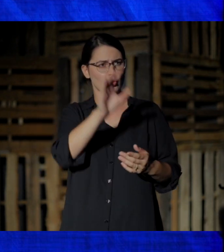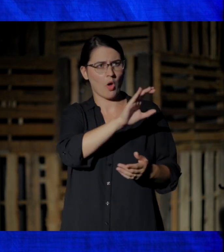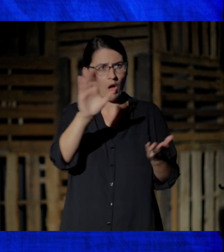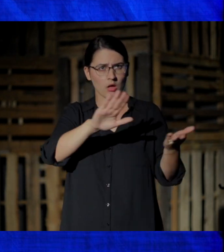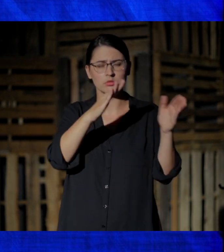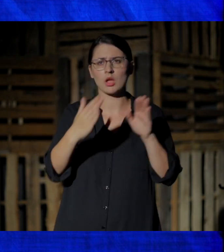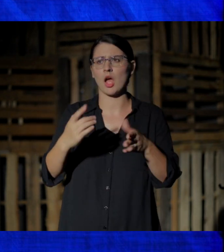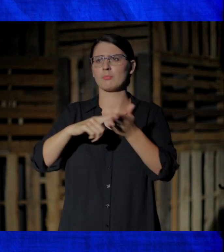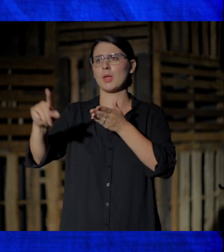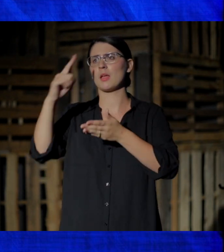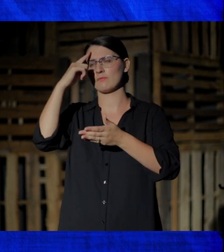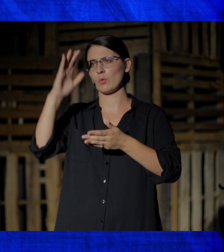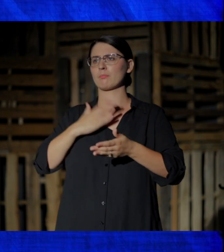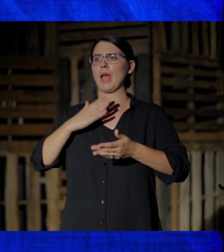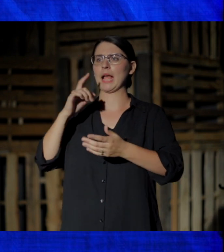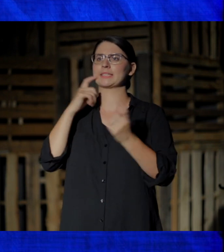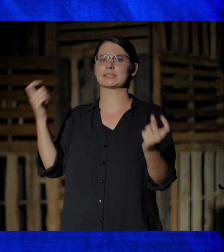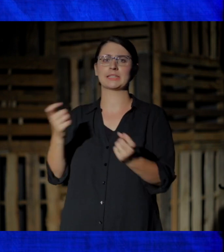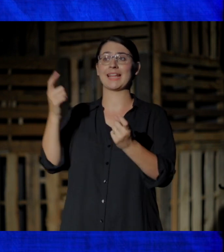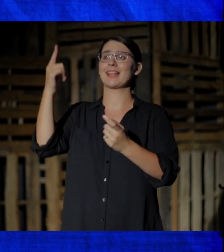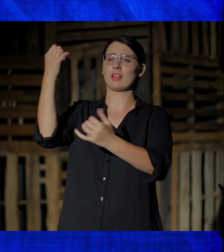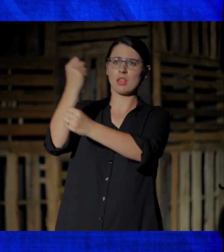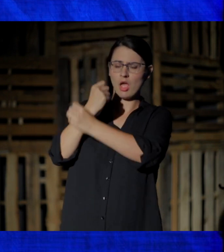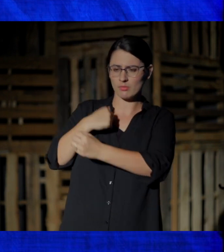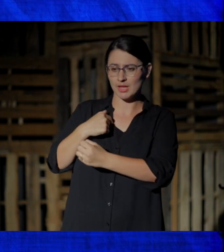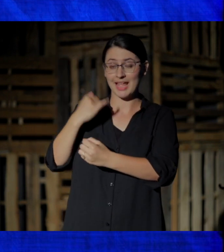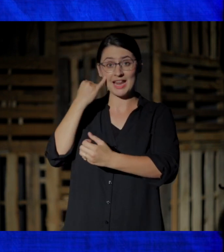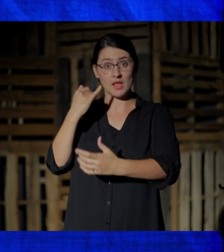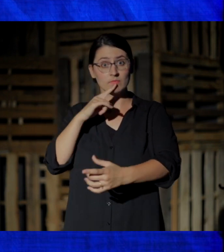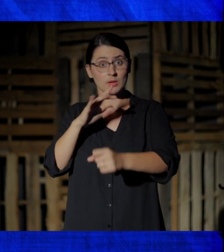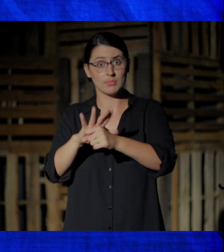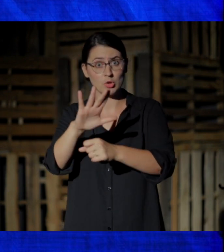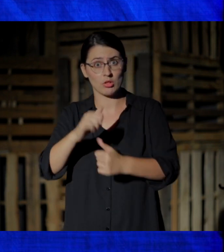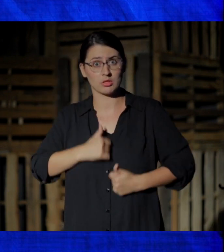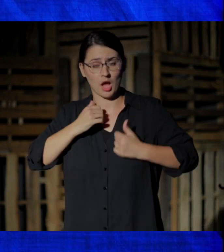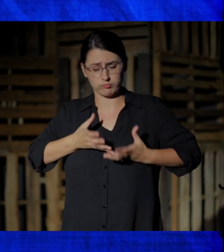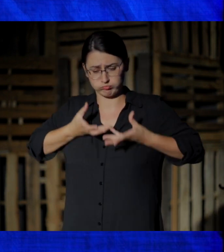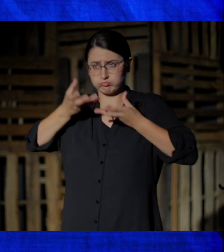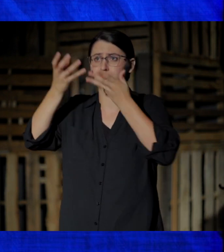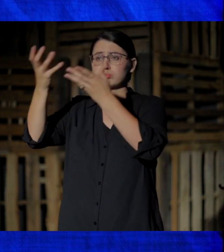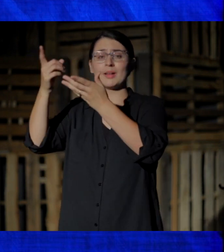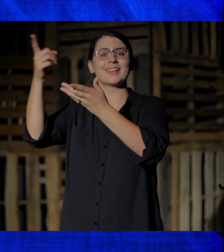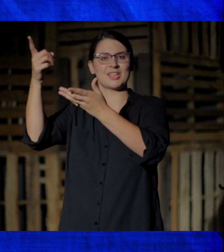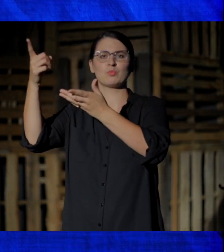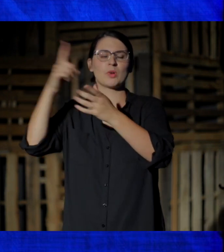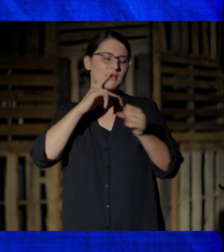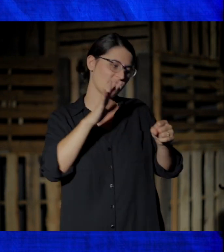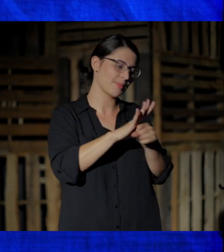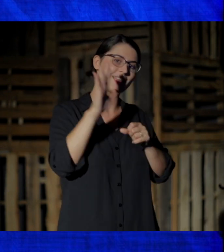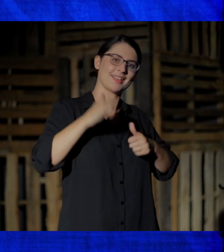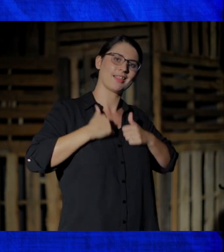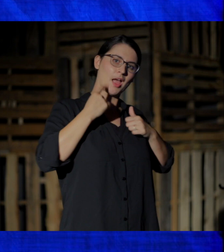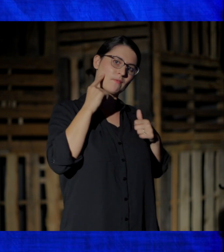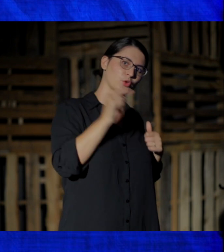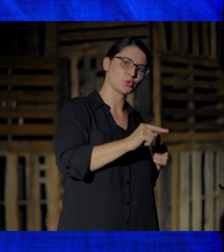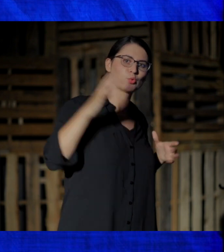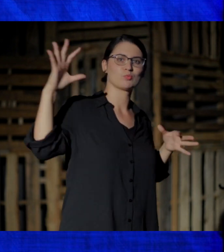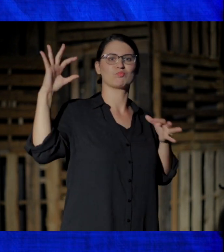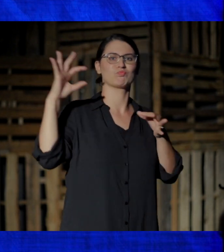you will commit your life to Him, He will commit His life to you, and He will never, ever break that commitment.